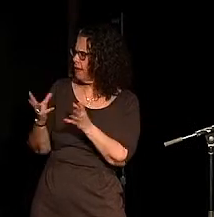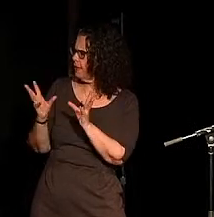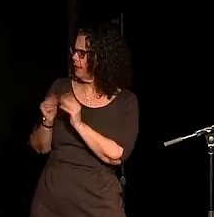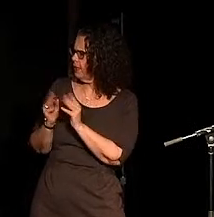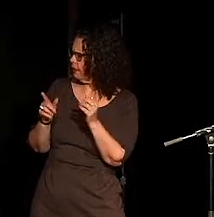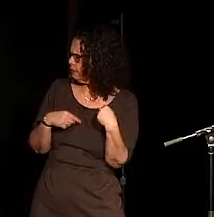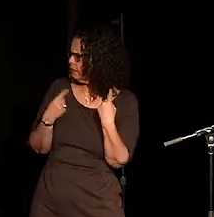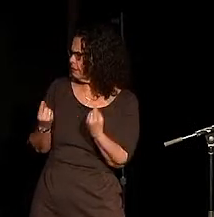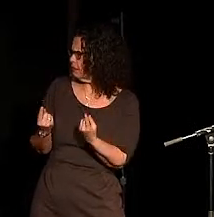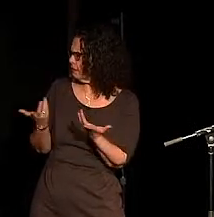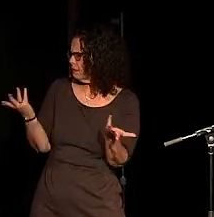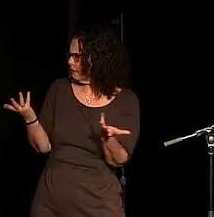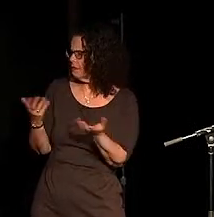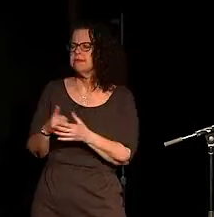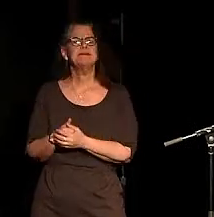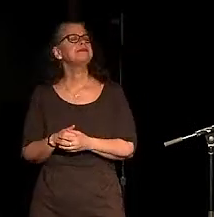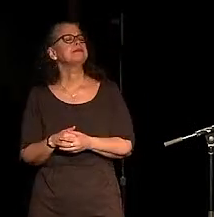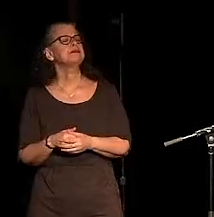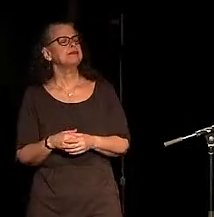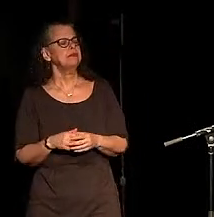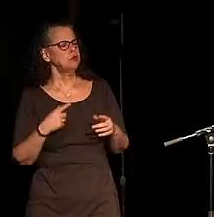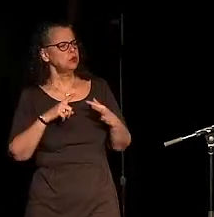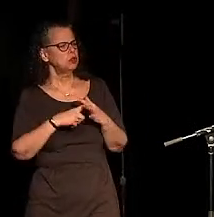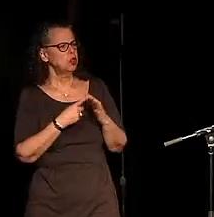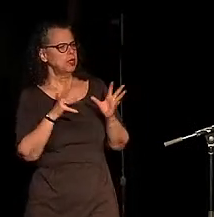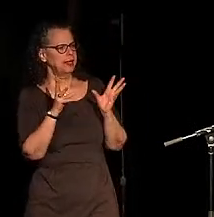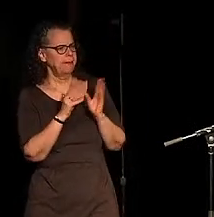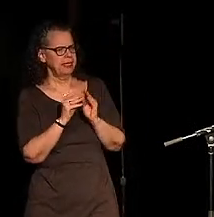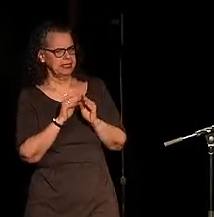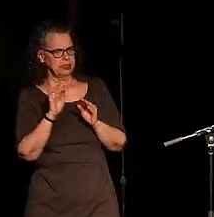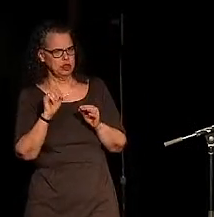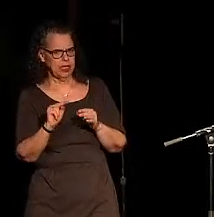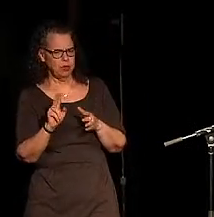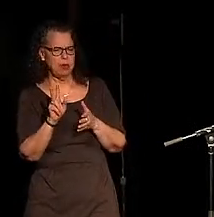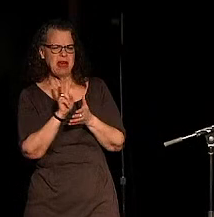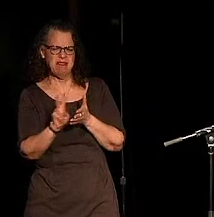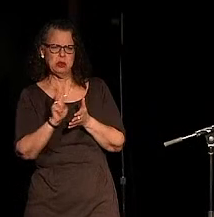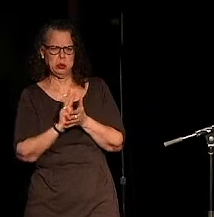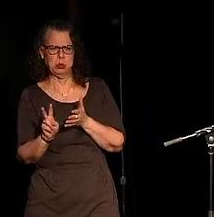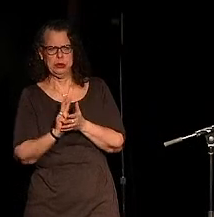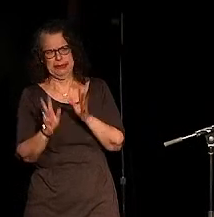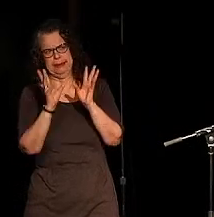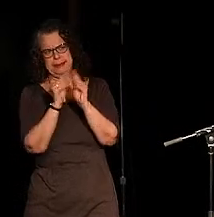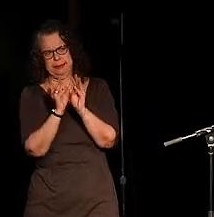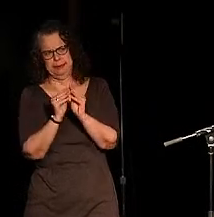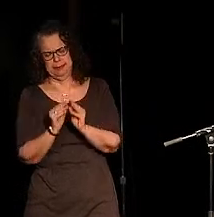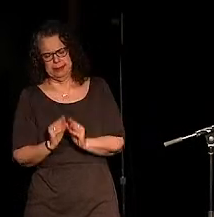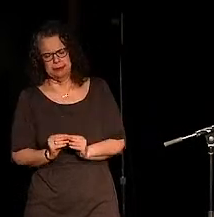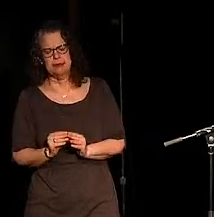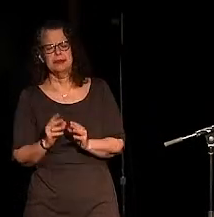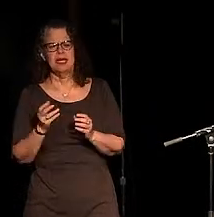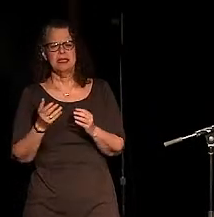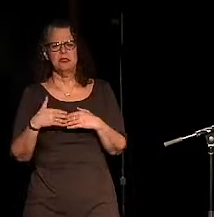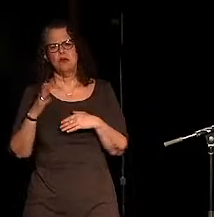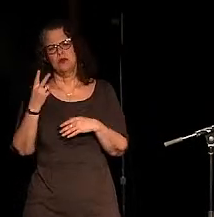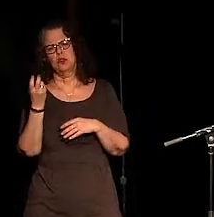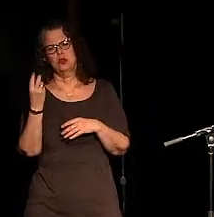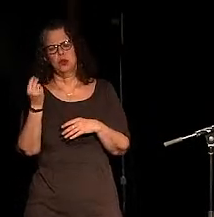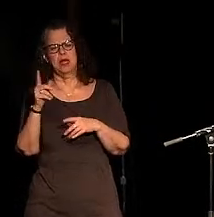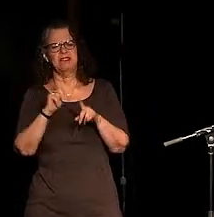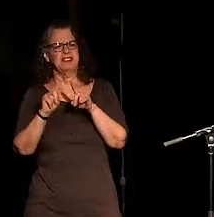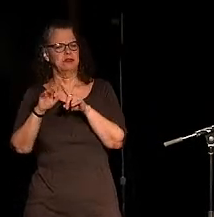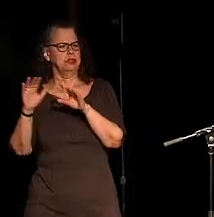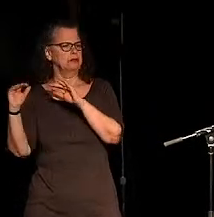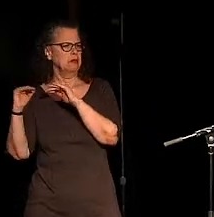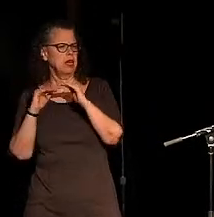happening with the logistics? So we started meeting in January. We're meeting about every 2 weeks. And there are more than a dozen colleagues from across the college